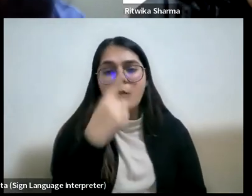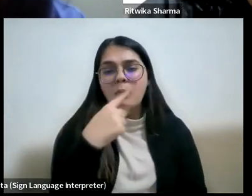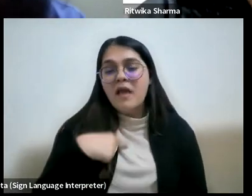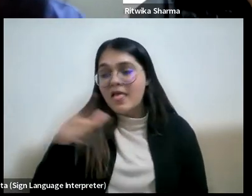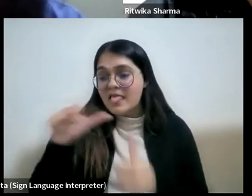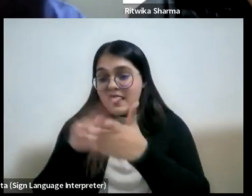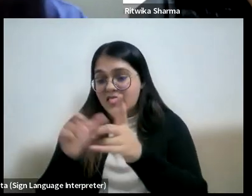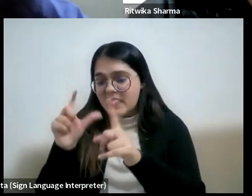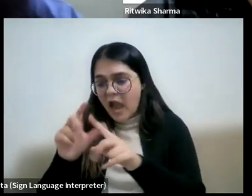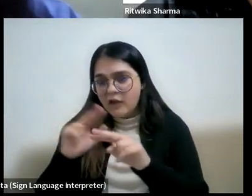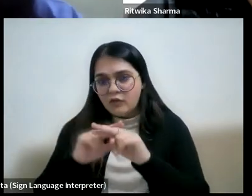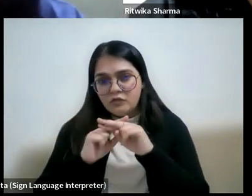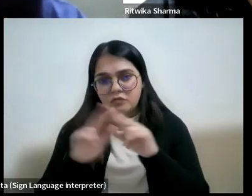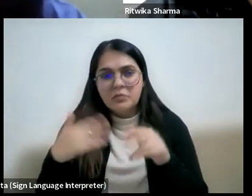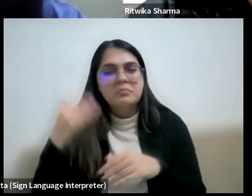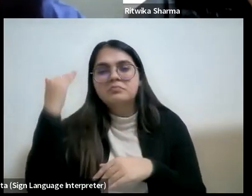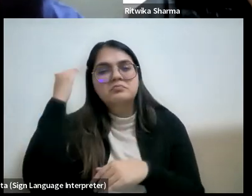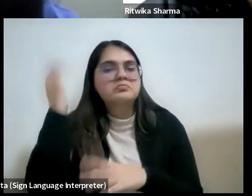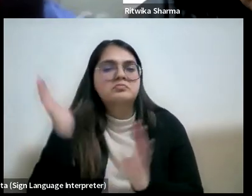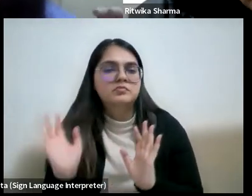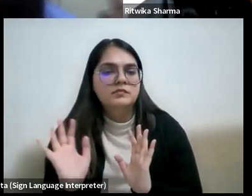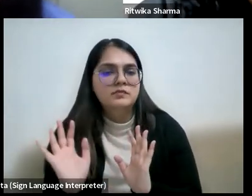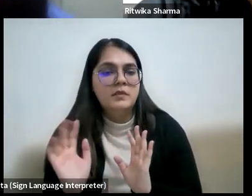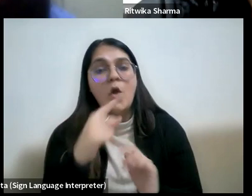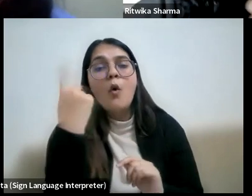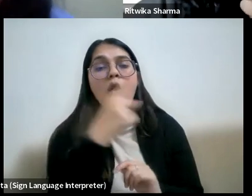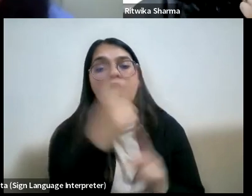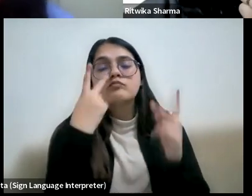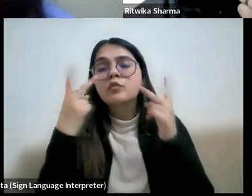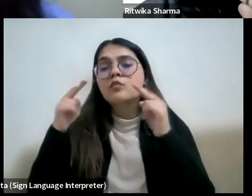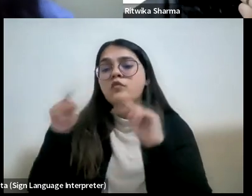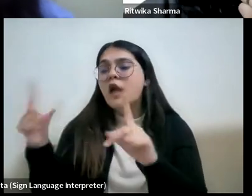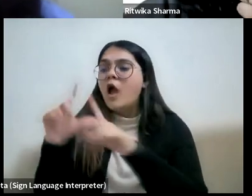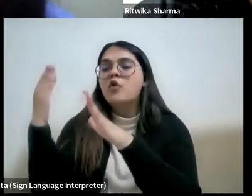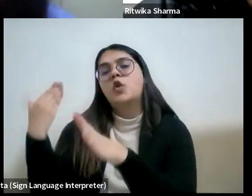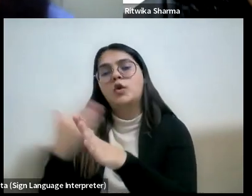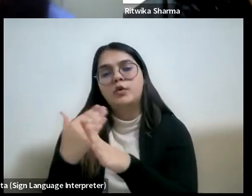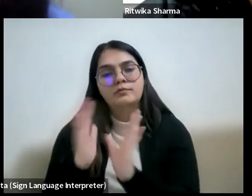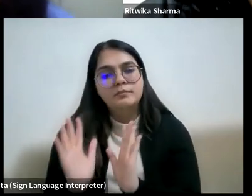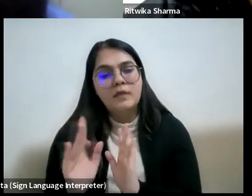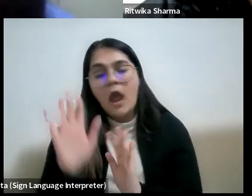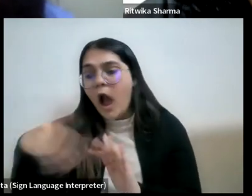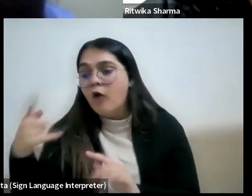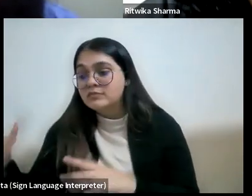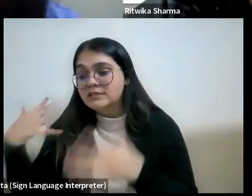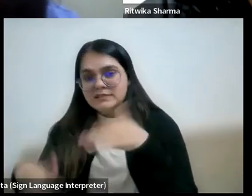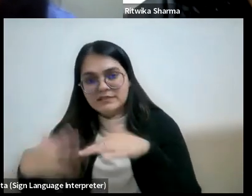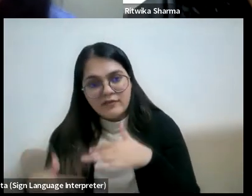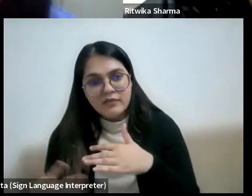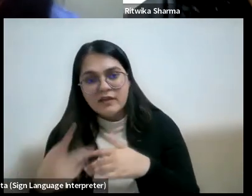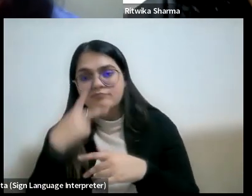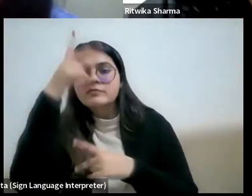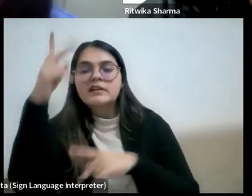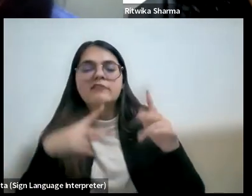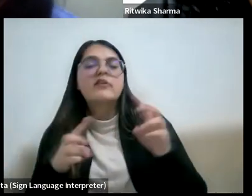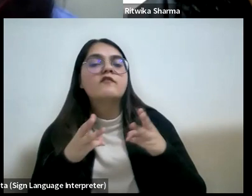in any sense of term. I was only looking at the documentation and the implications in multiple other ways,